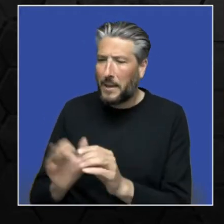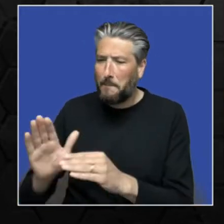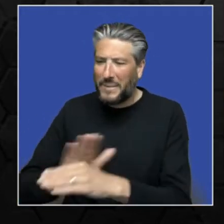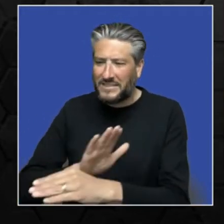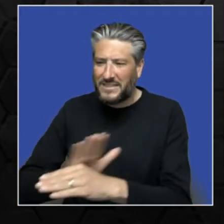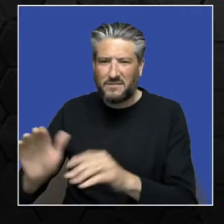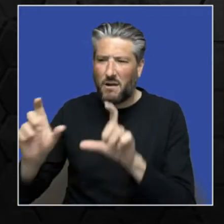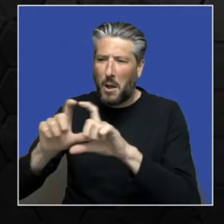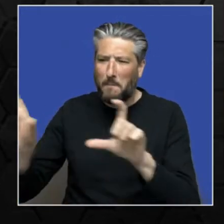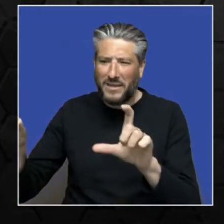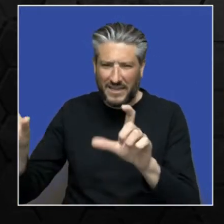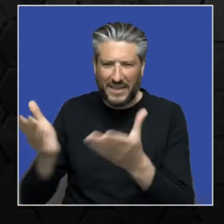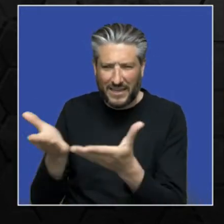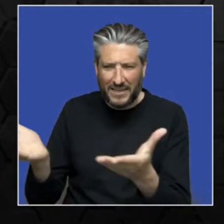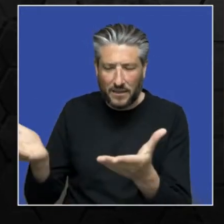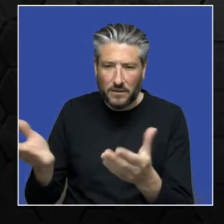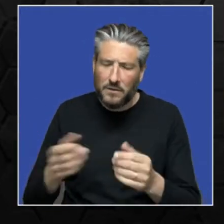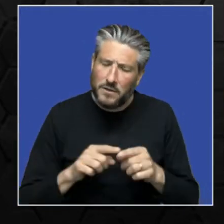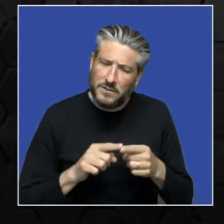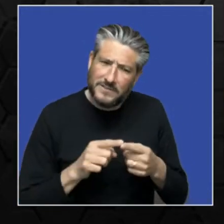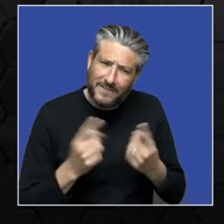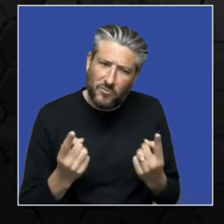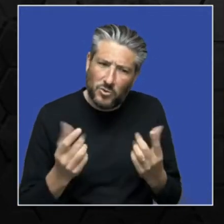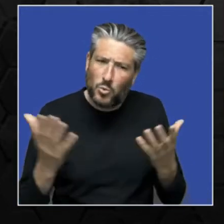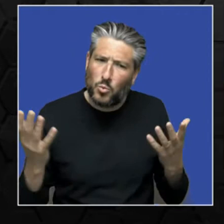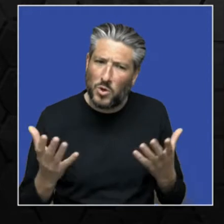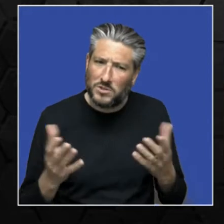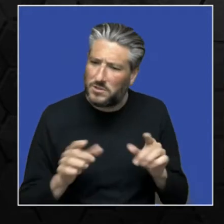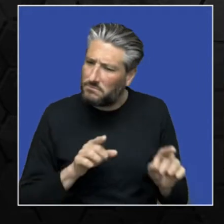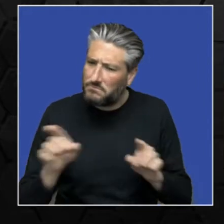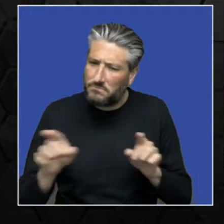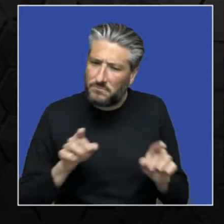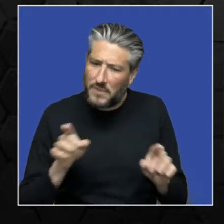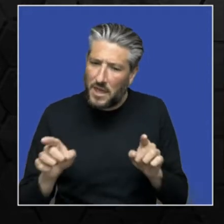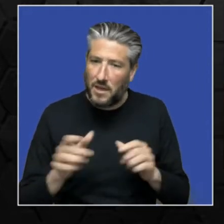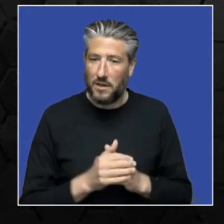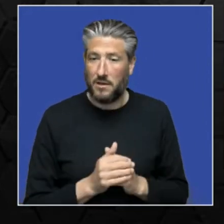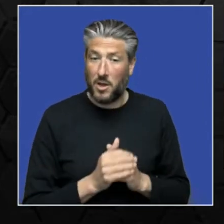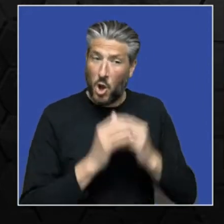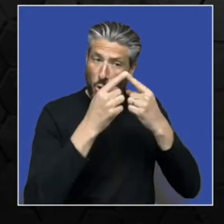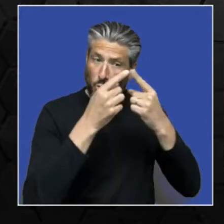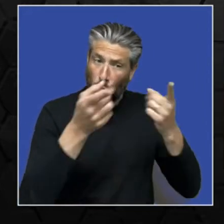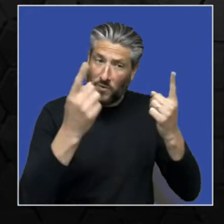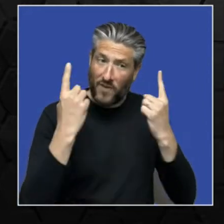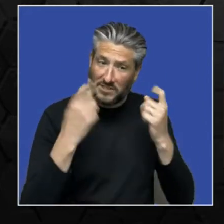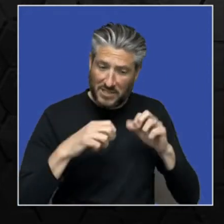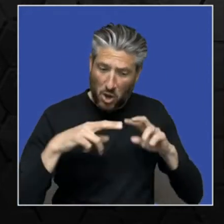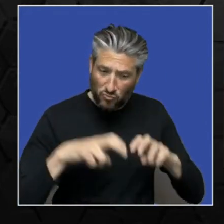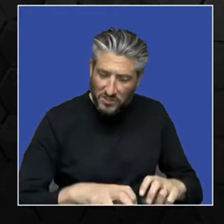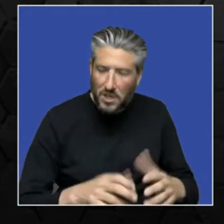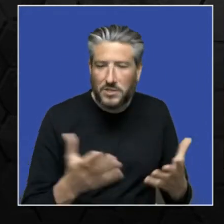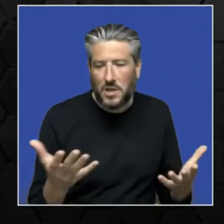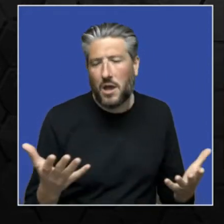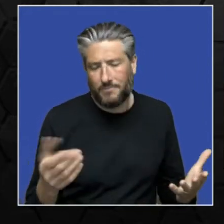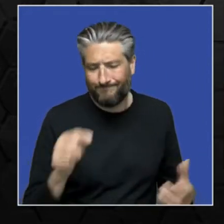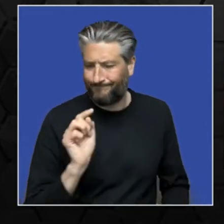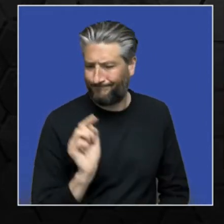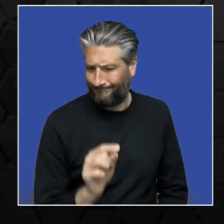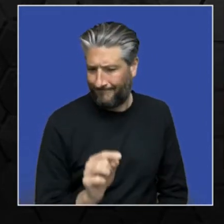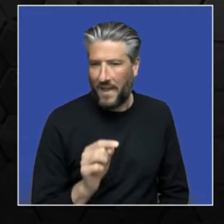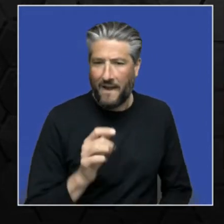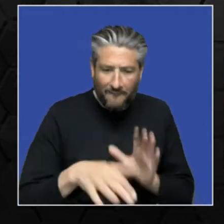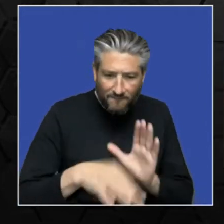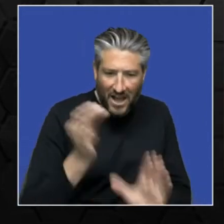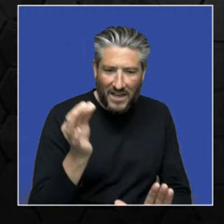move ahead to the next questions. So what happens in academia is highly research and discovery focused. much of the research is happening for